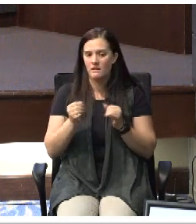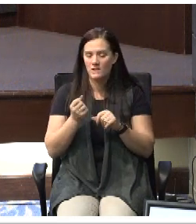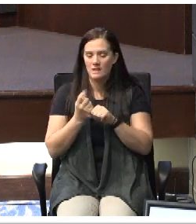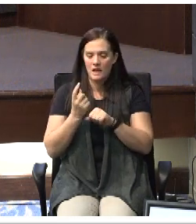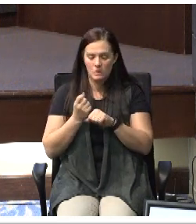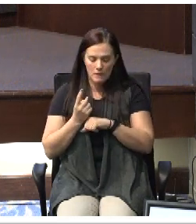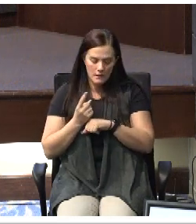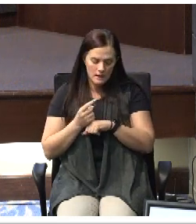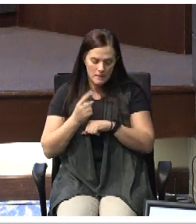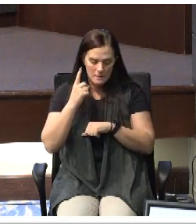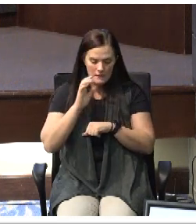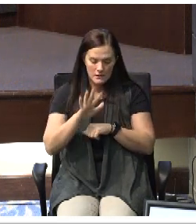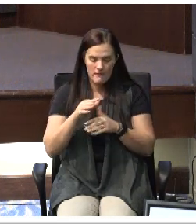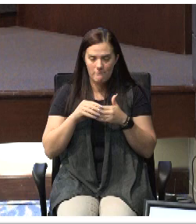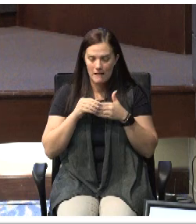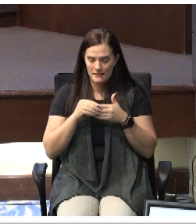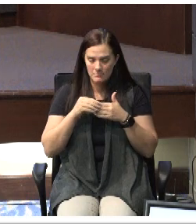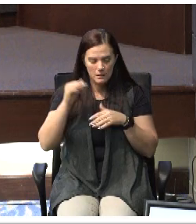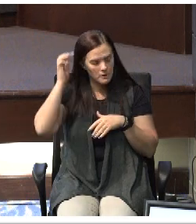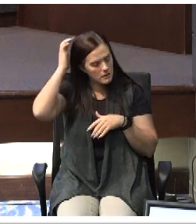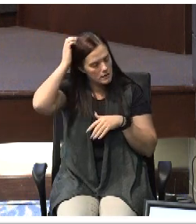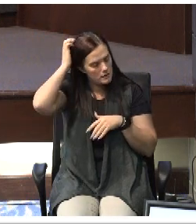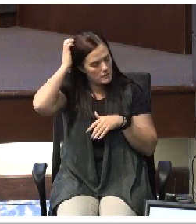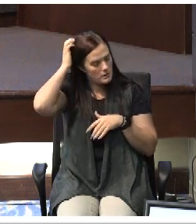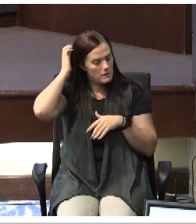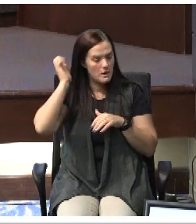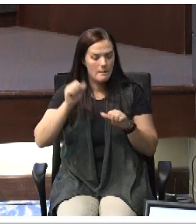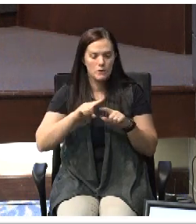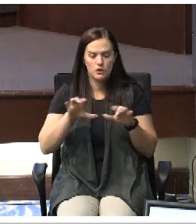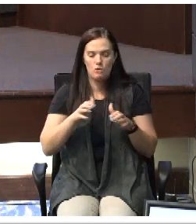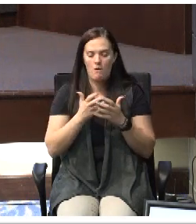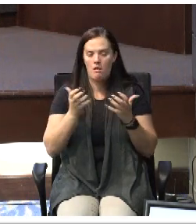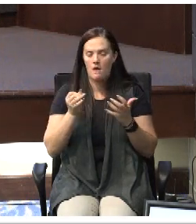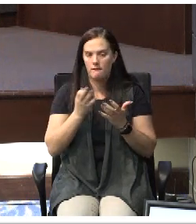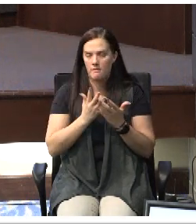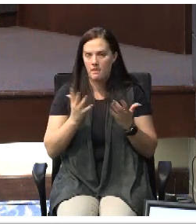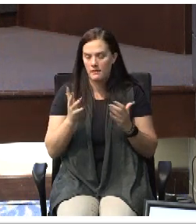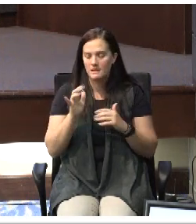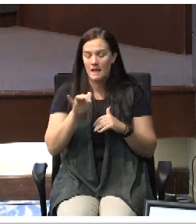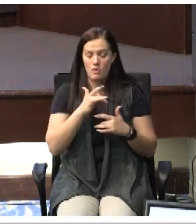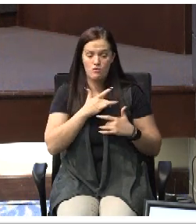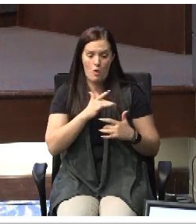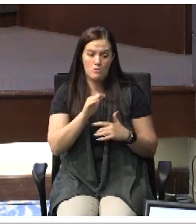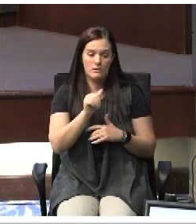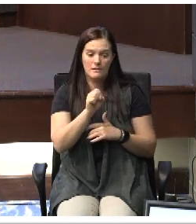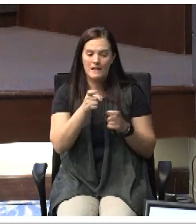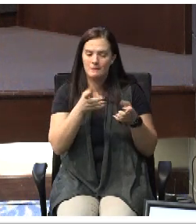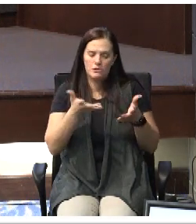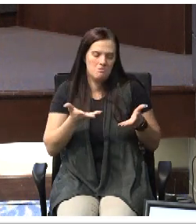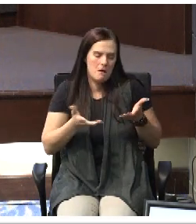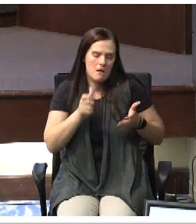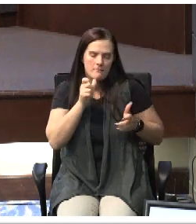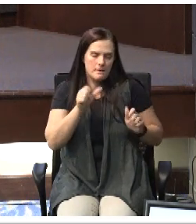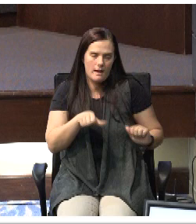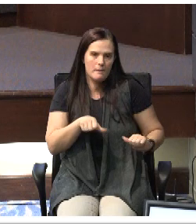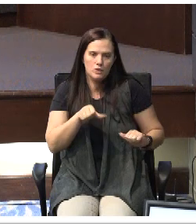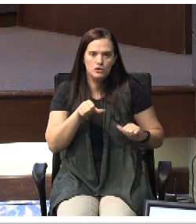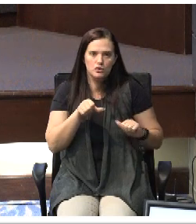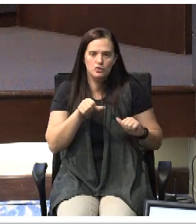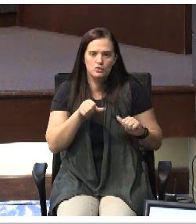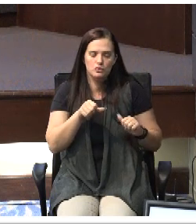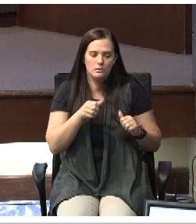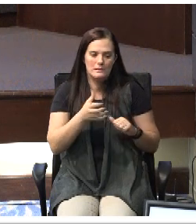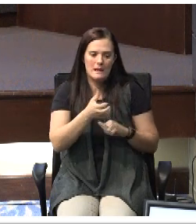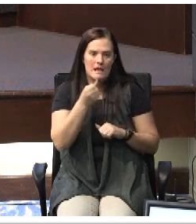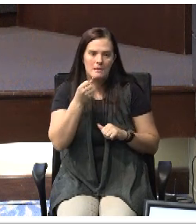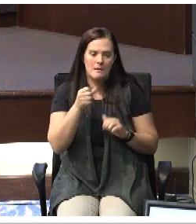annually. Because of their flexibility, they're able to do a lot of things that normal case managers might not be able to, like take them